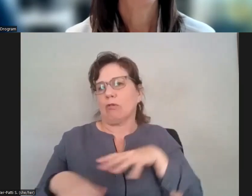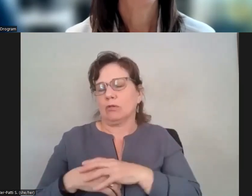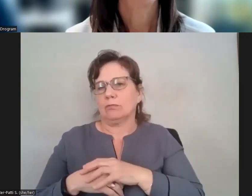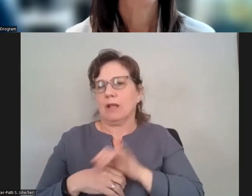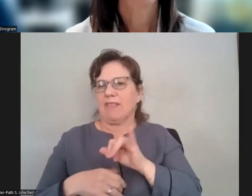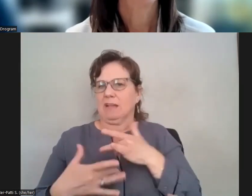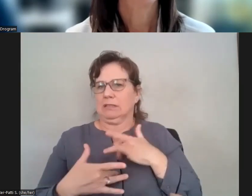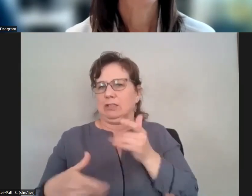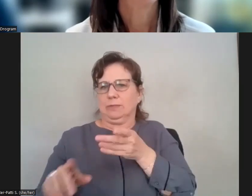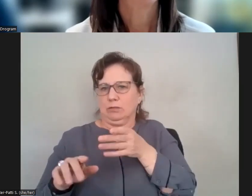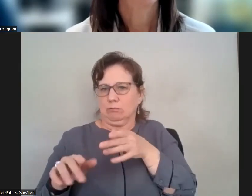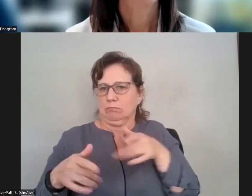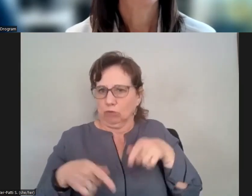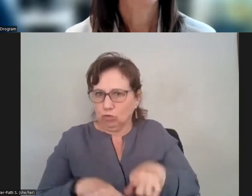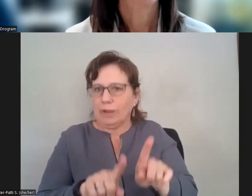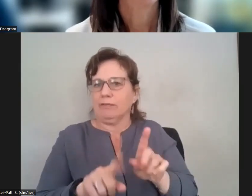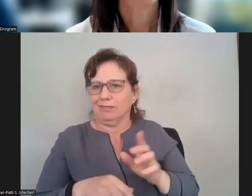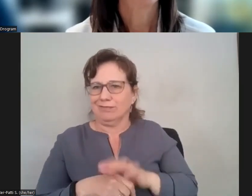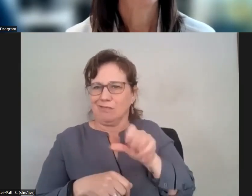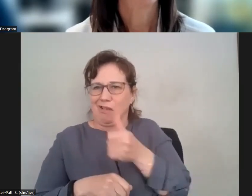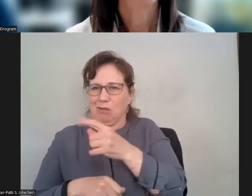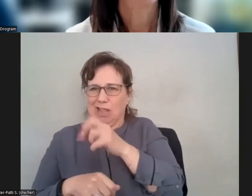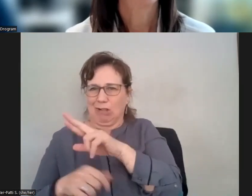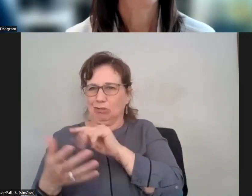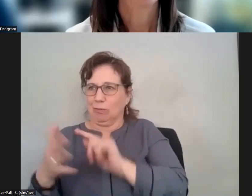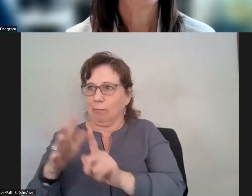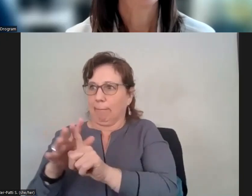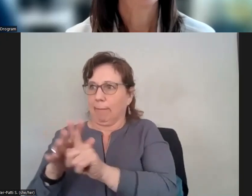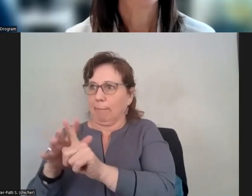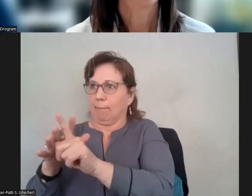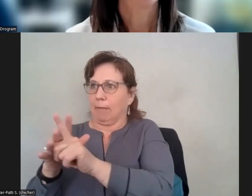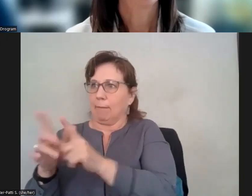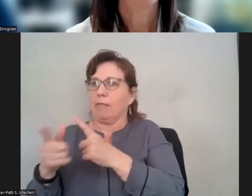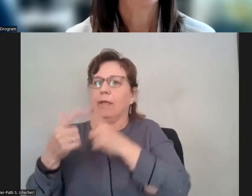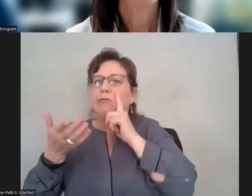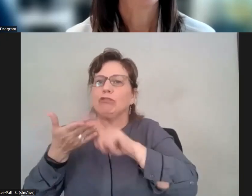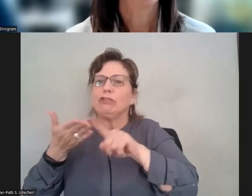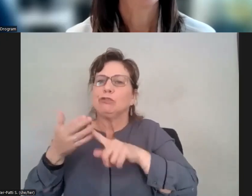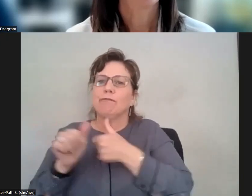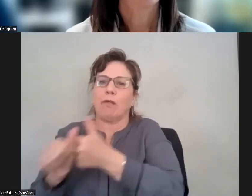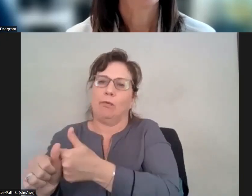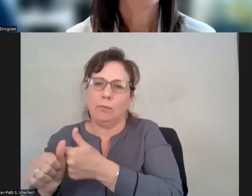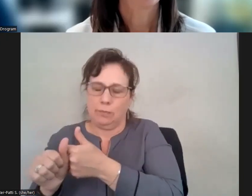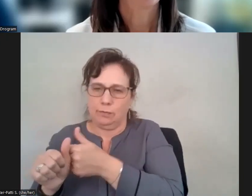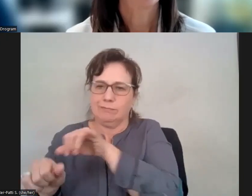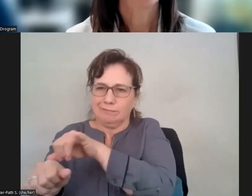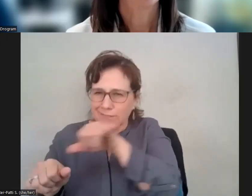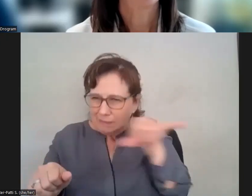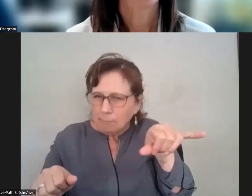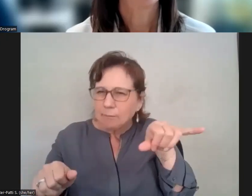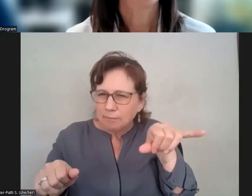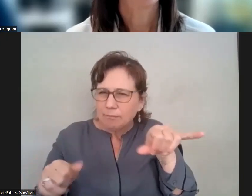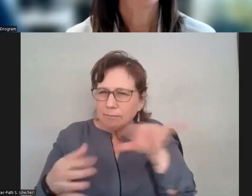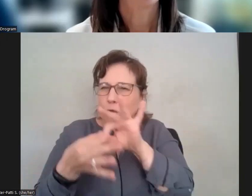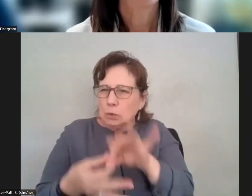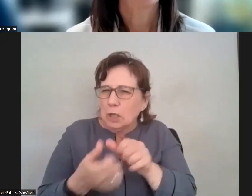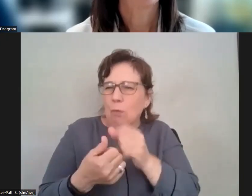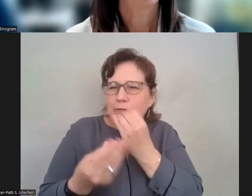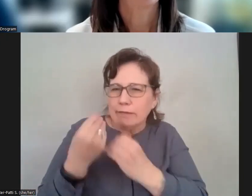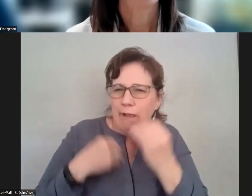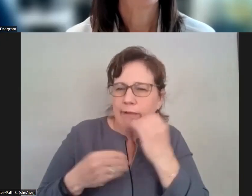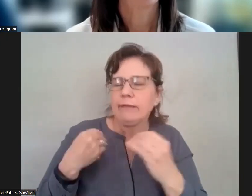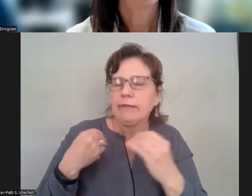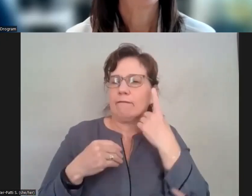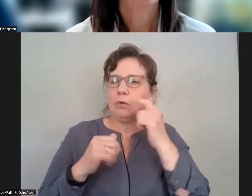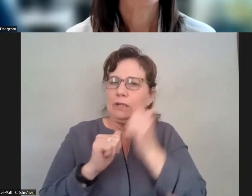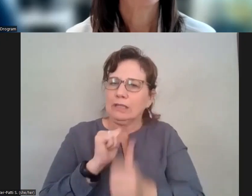trend for other cancers, as you alluded to. But I don't know of any specific associations with diet that would lead to progression of